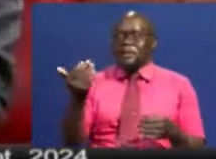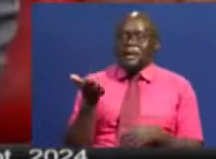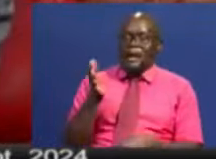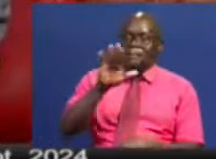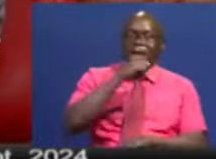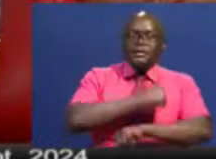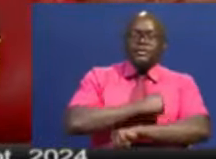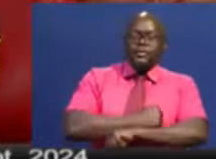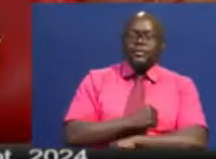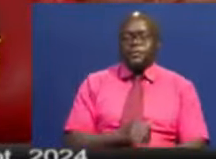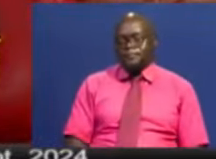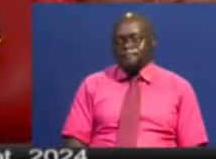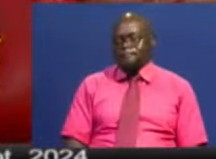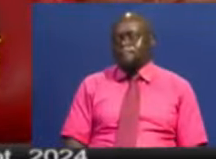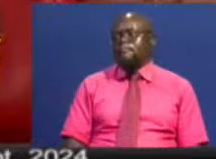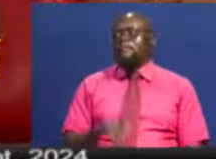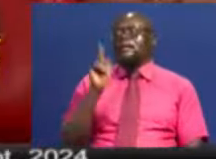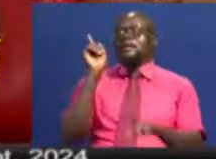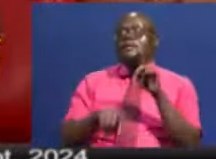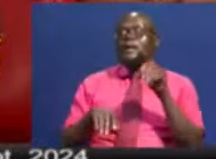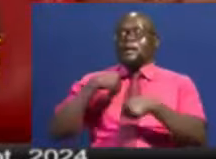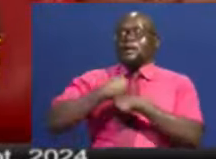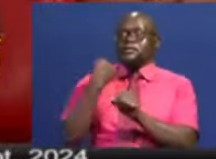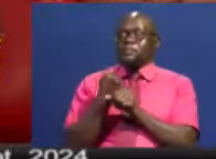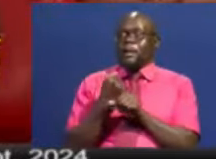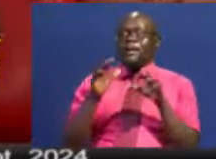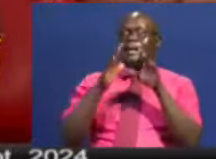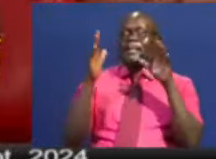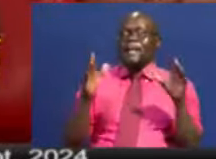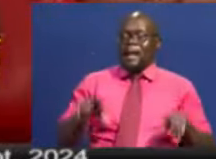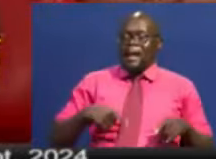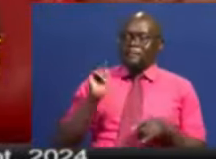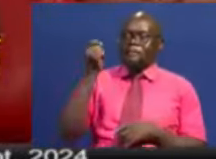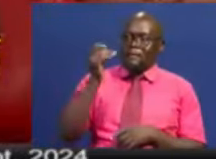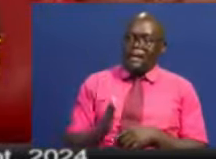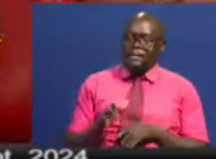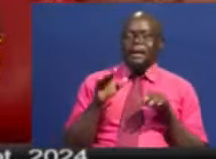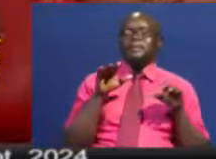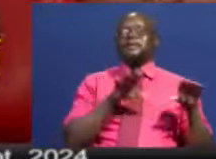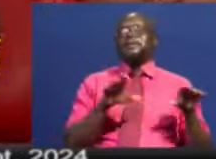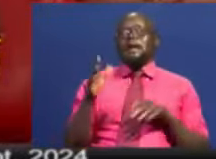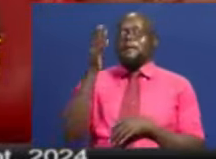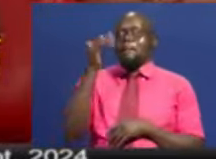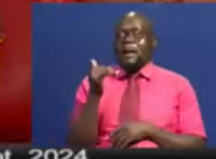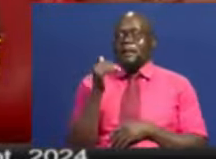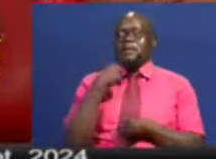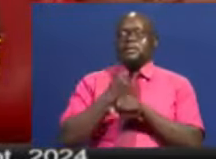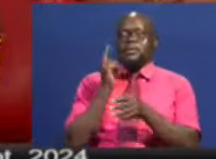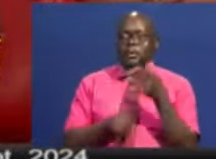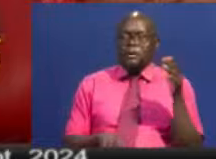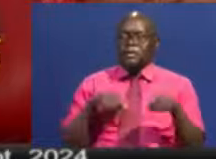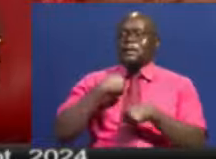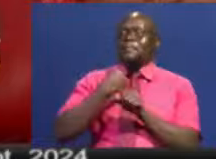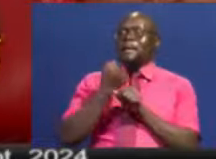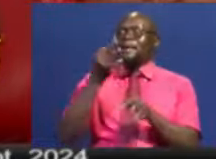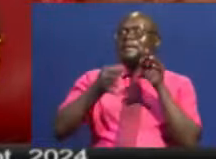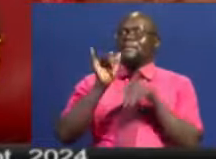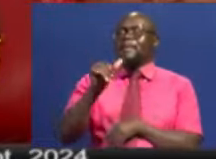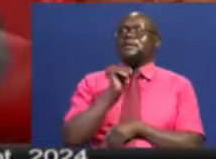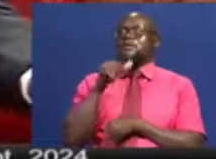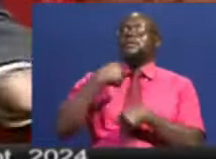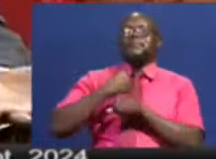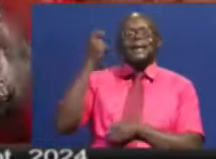back to school, Mr. Speaker. You can't make the lives of Kenyans miserable by just doing a judgment that does